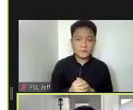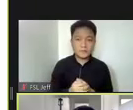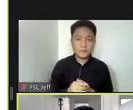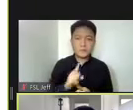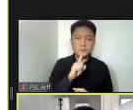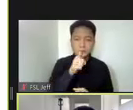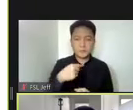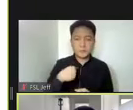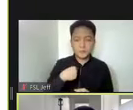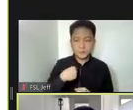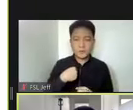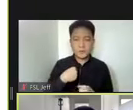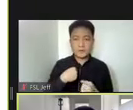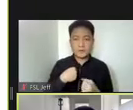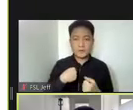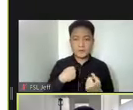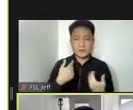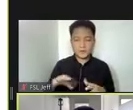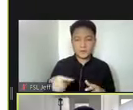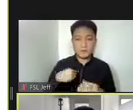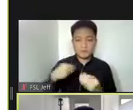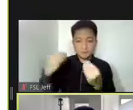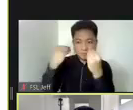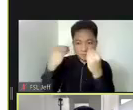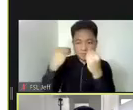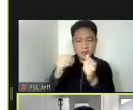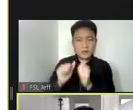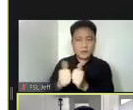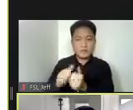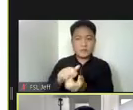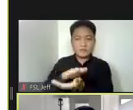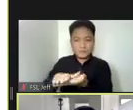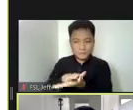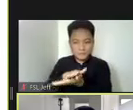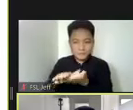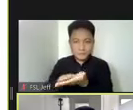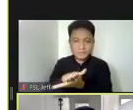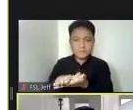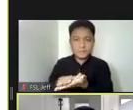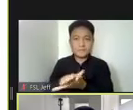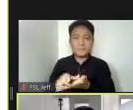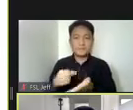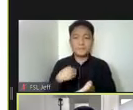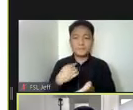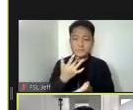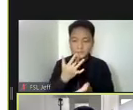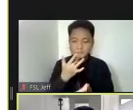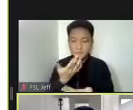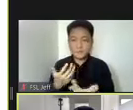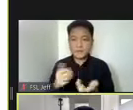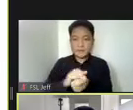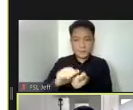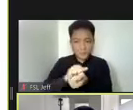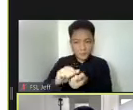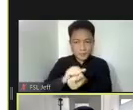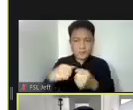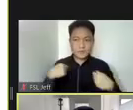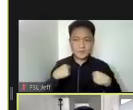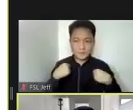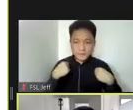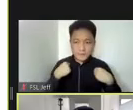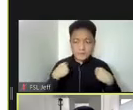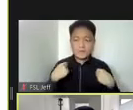our own clothes, and cleaning our home, and of course, cooking also. Next slide, please.